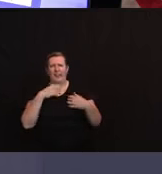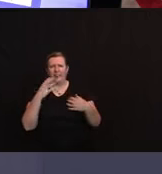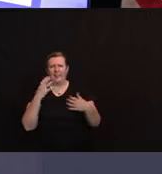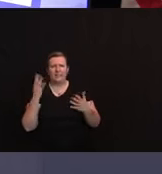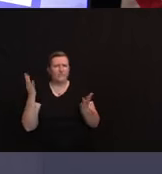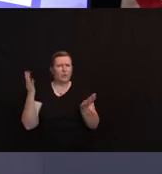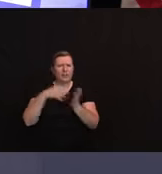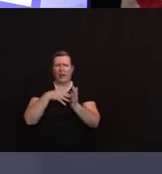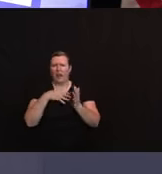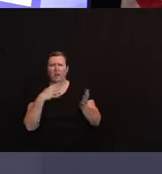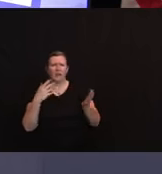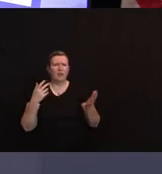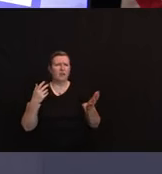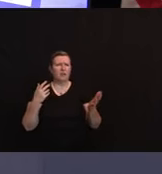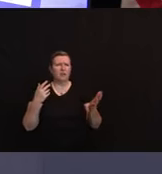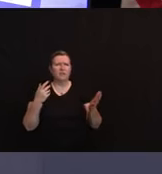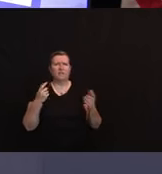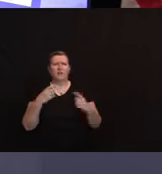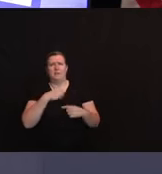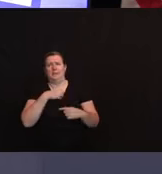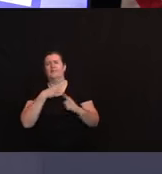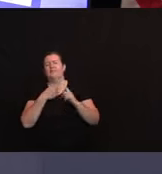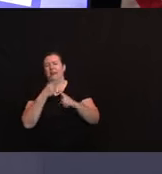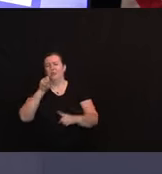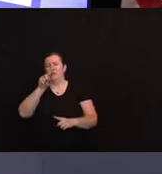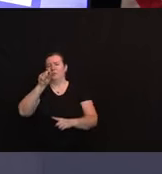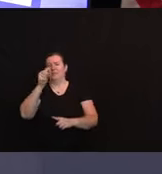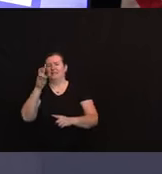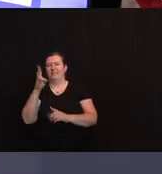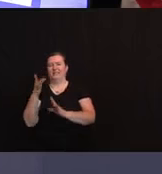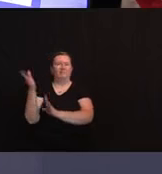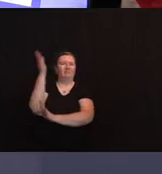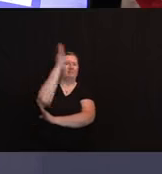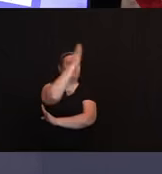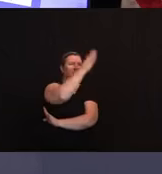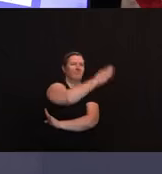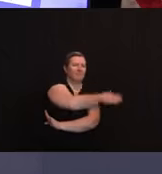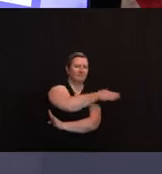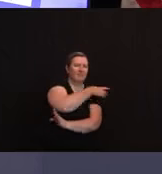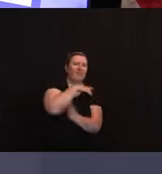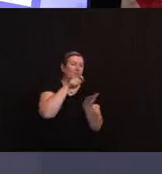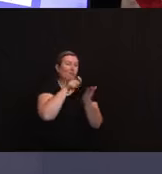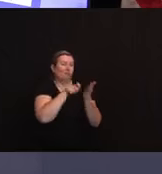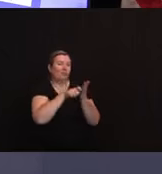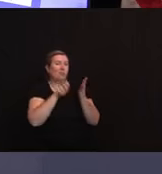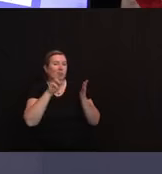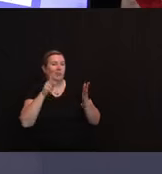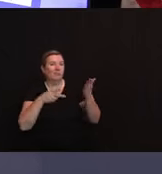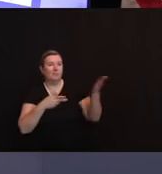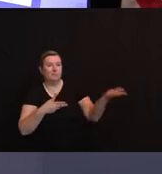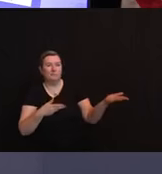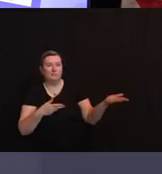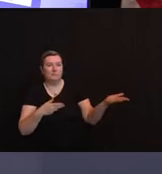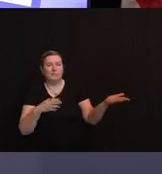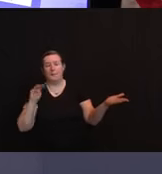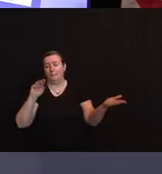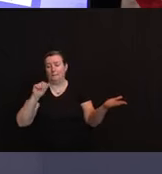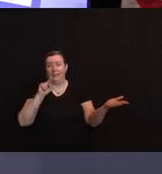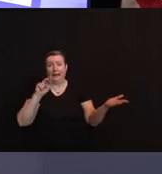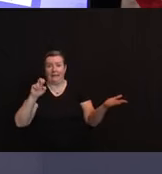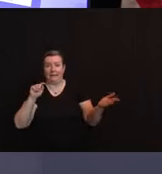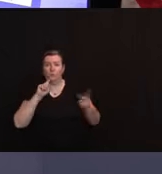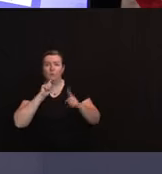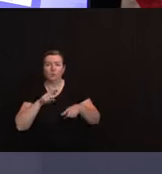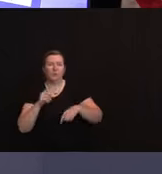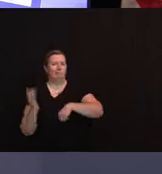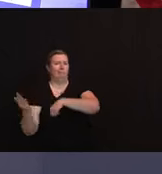to 2017, was not only a recommendation of the Manette Report, but a priority of mine